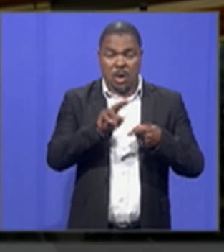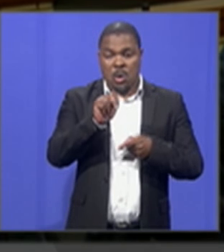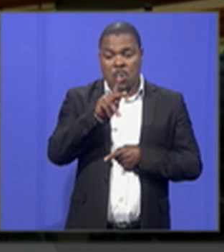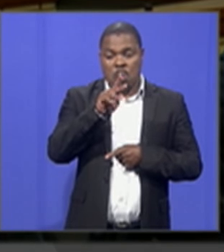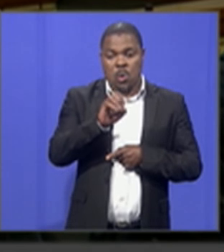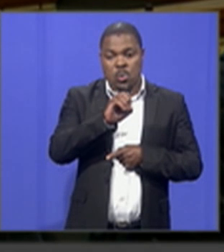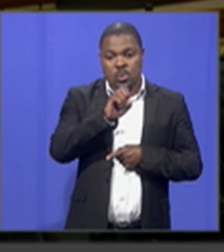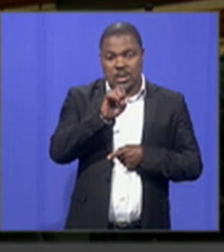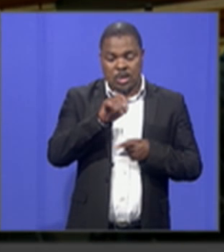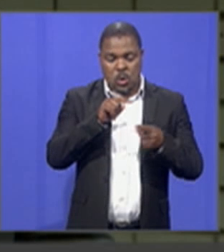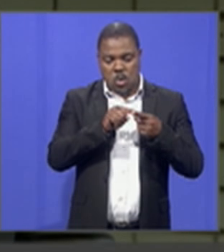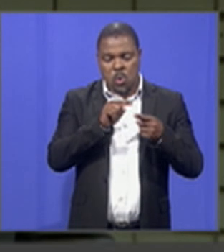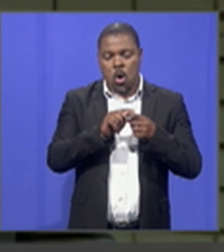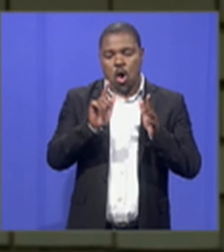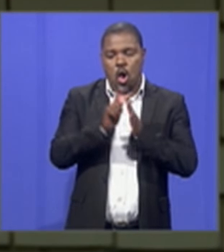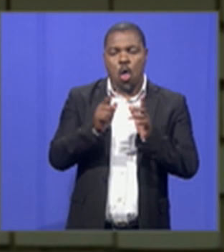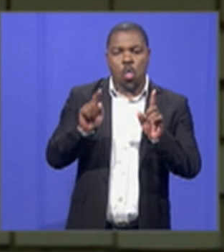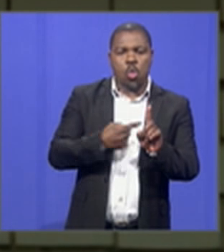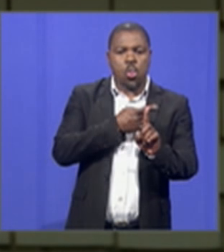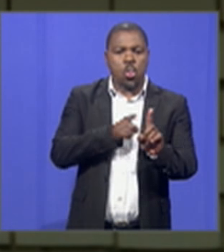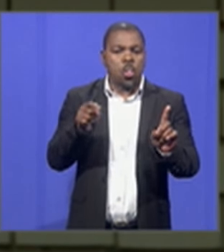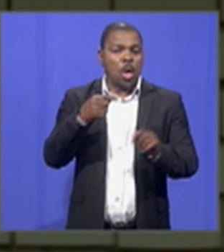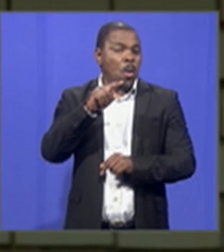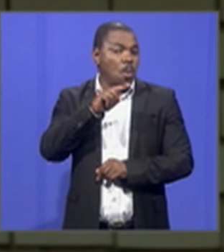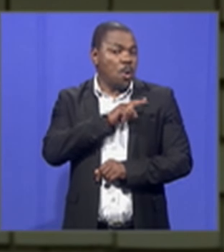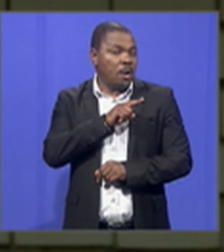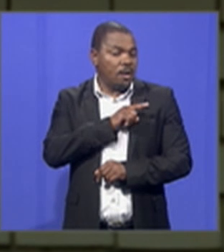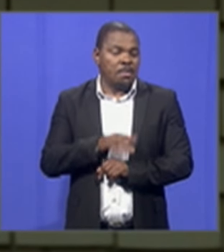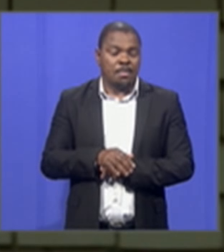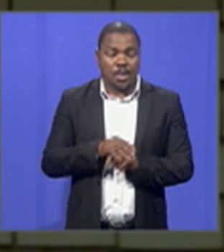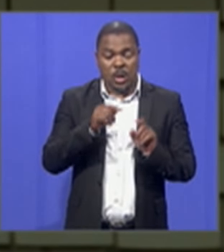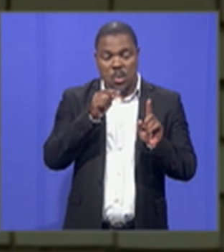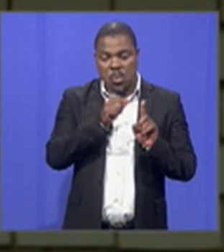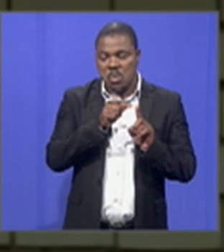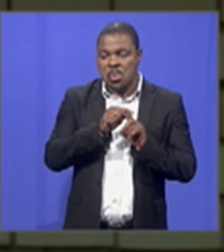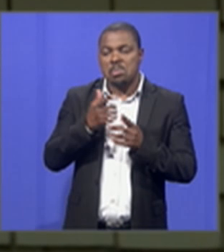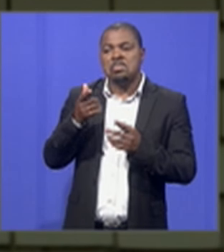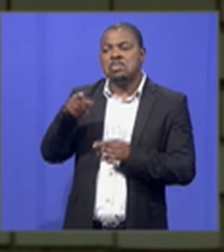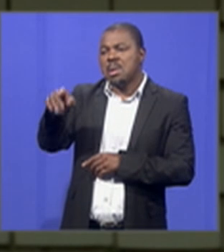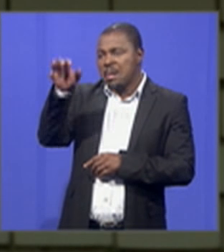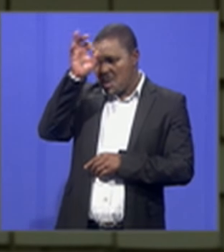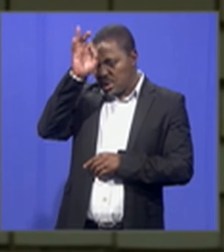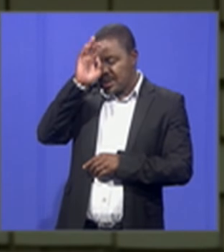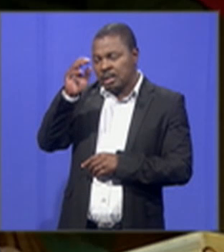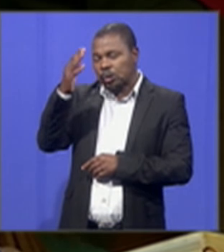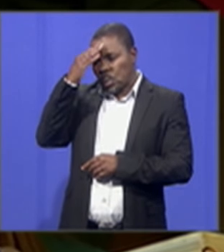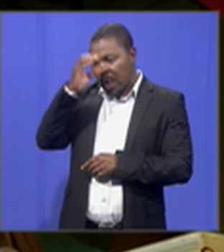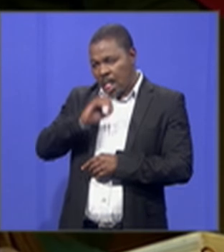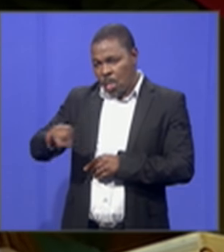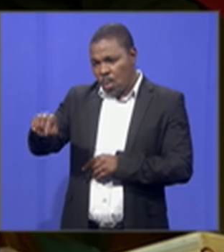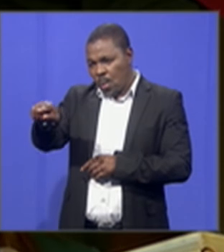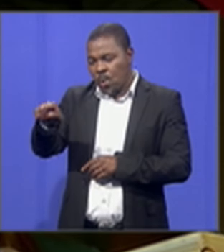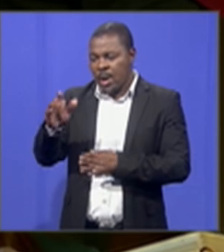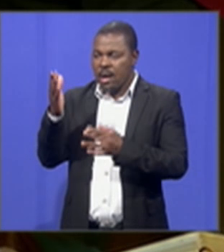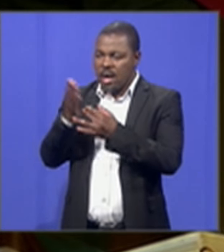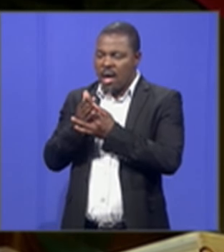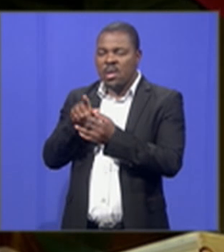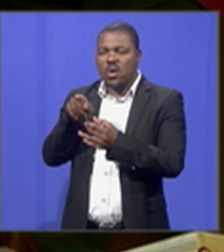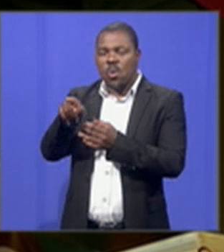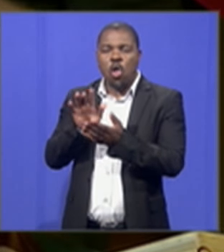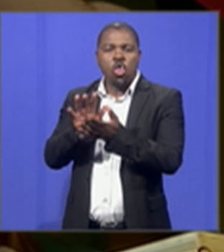latofatša ka go šitiša toka go phethega morago ga go šunya nko ya gagwe go bohlatse bja setišeng sa maphodisa a Thohoyandou ka Limpopo se